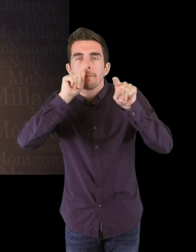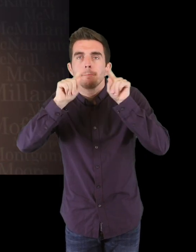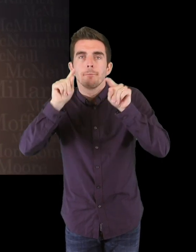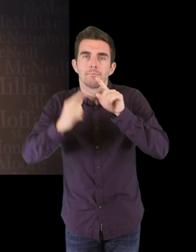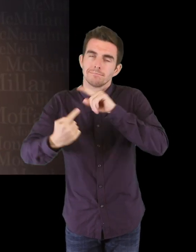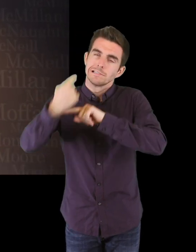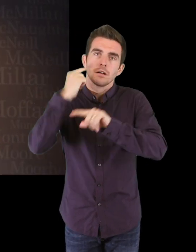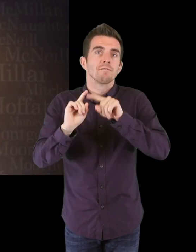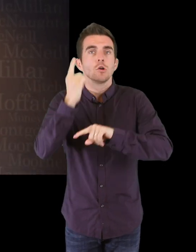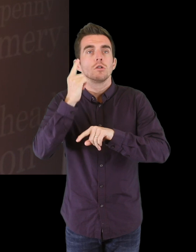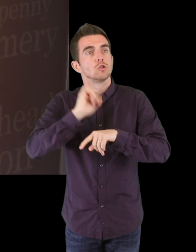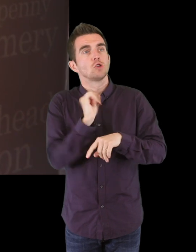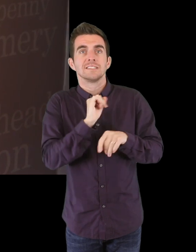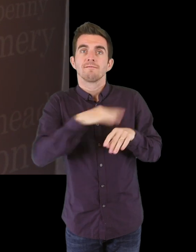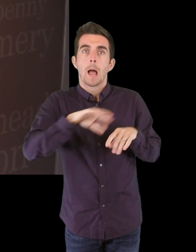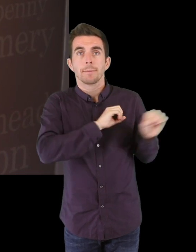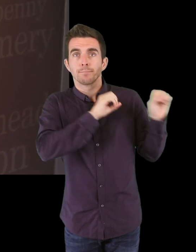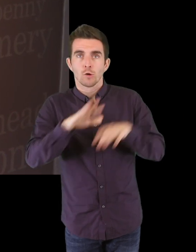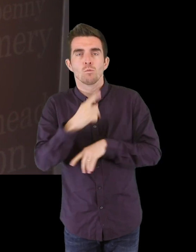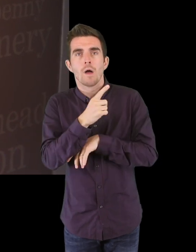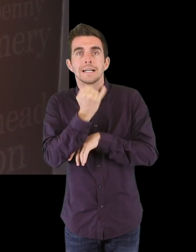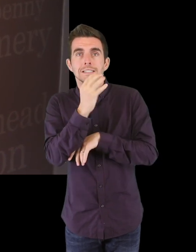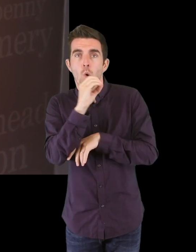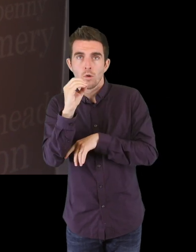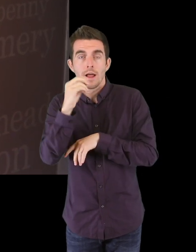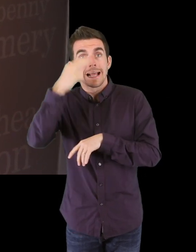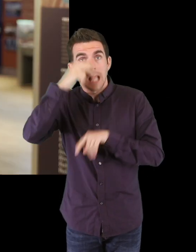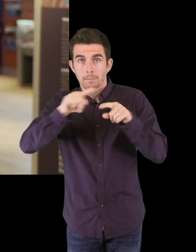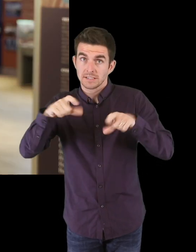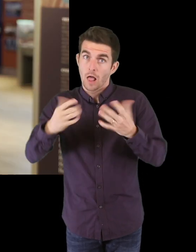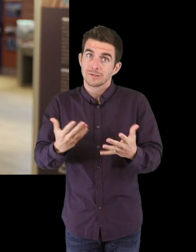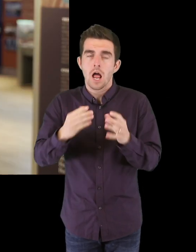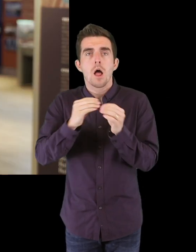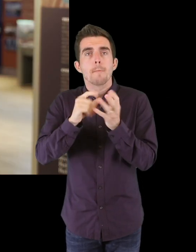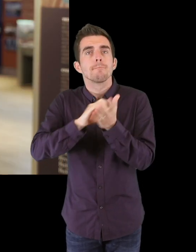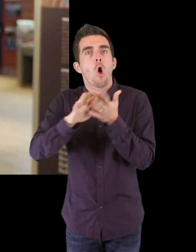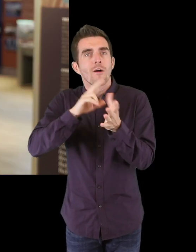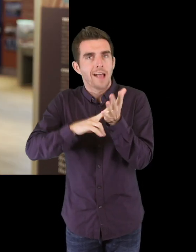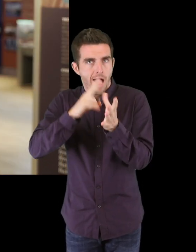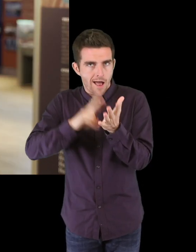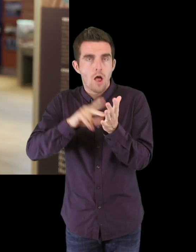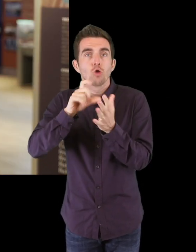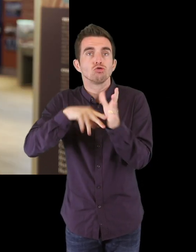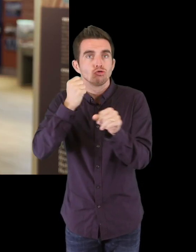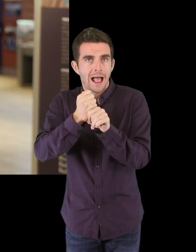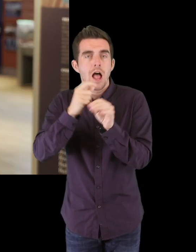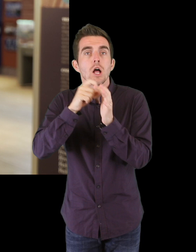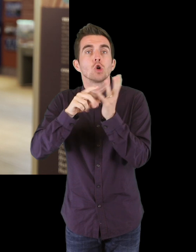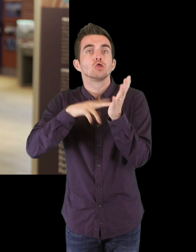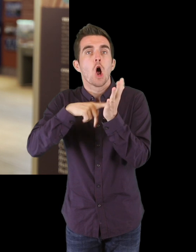names of the first Scots families recorded in Ulster in the early 1600s. Many of those names, like Buchanan,